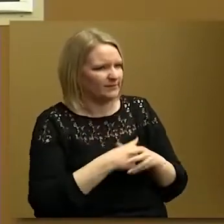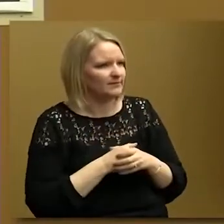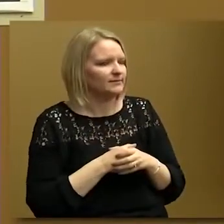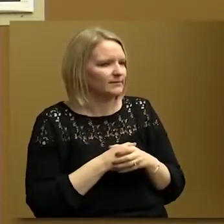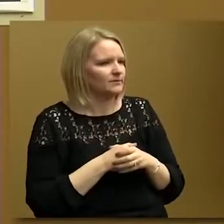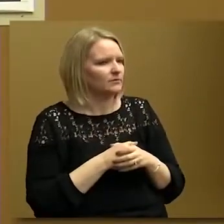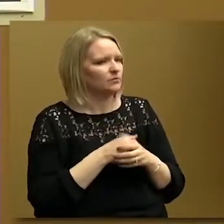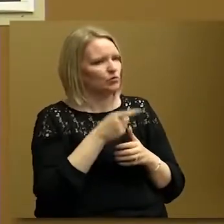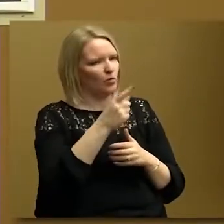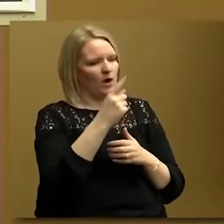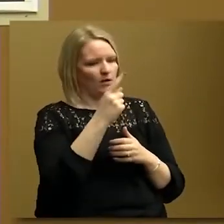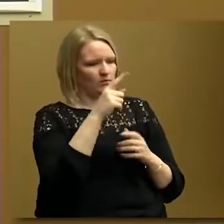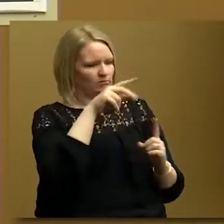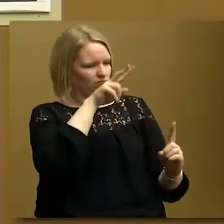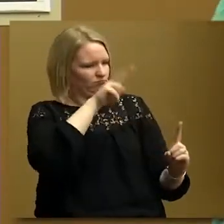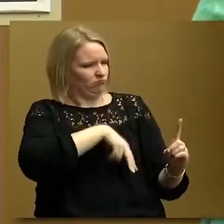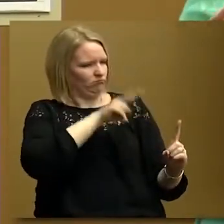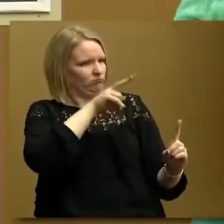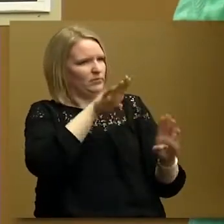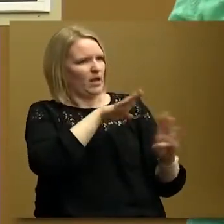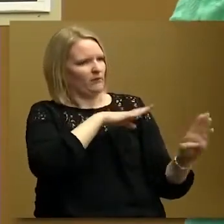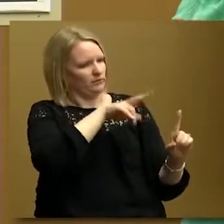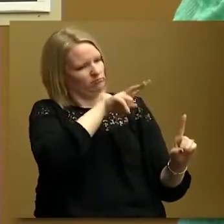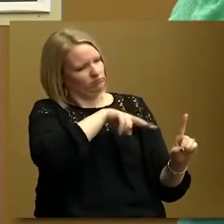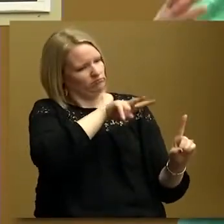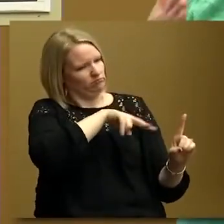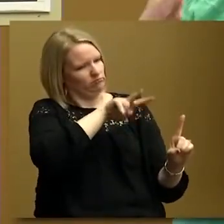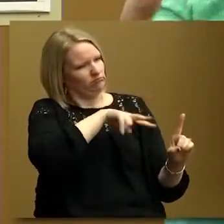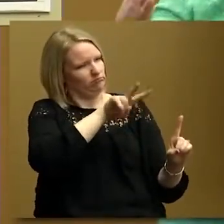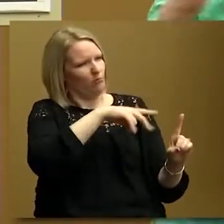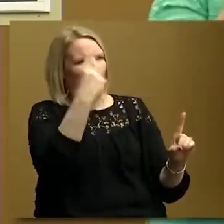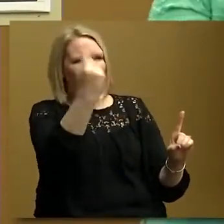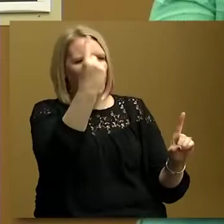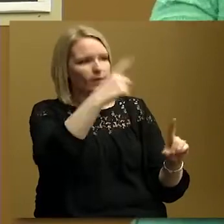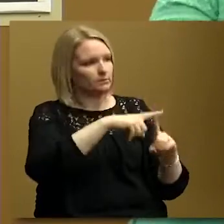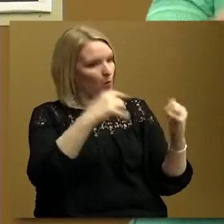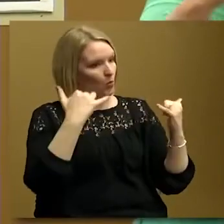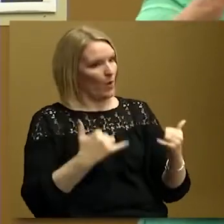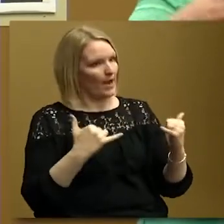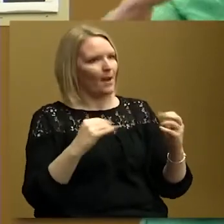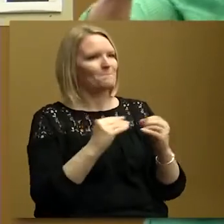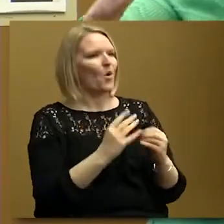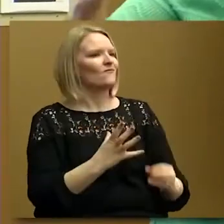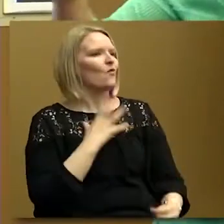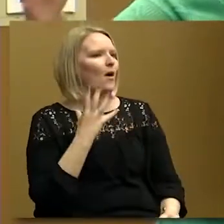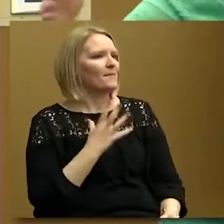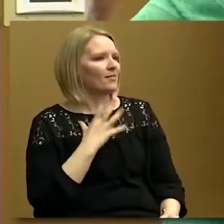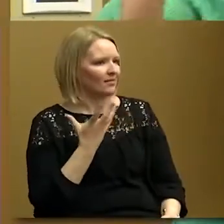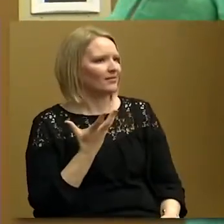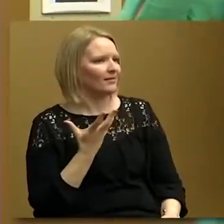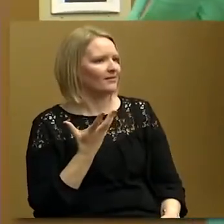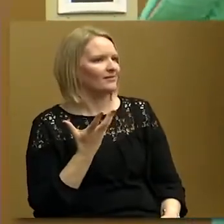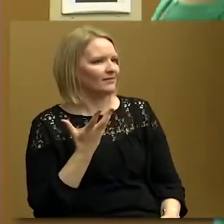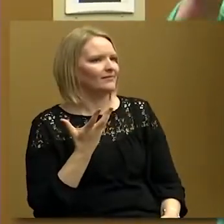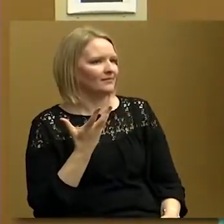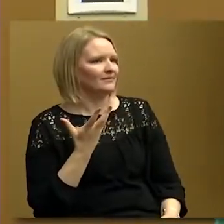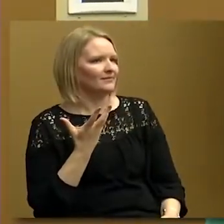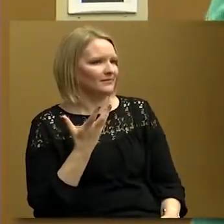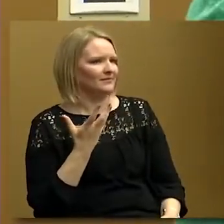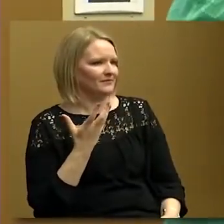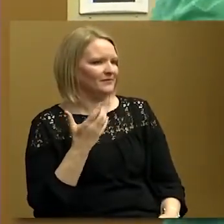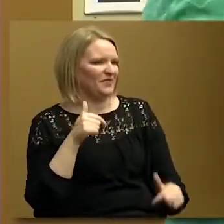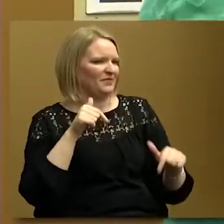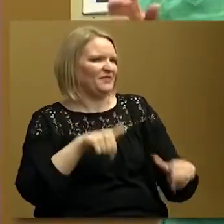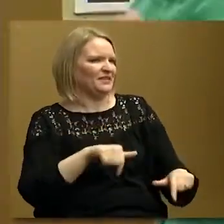So you're reading behaviors all the time. It's just a matter of now it's in a more formalized way with this